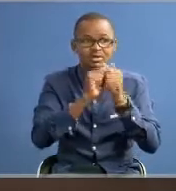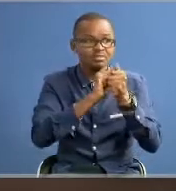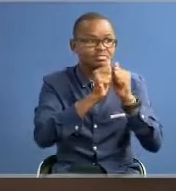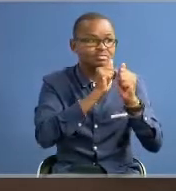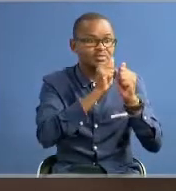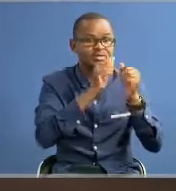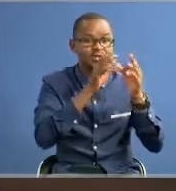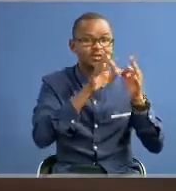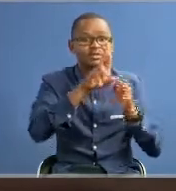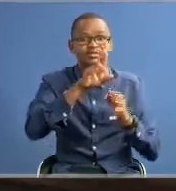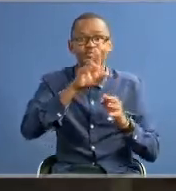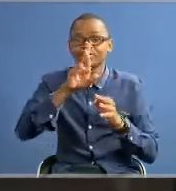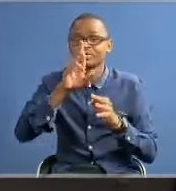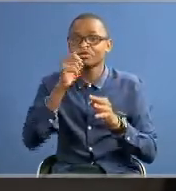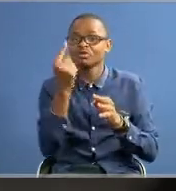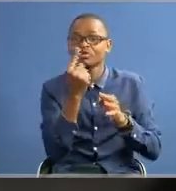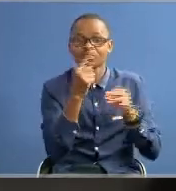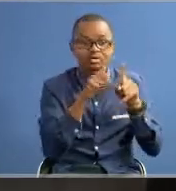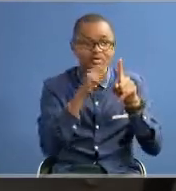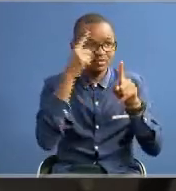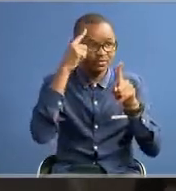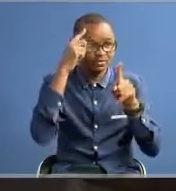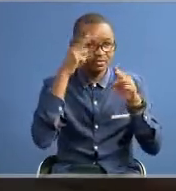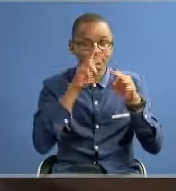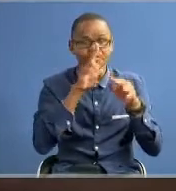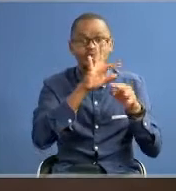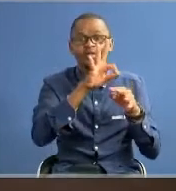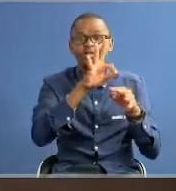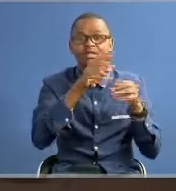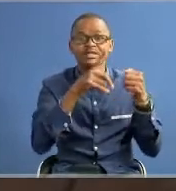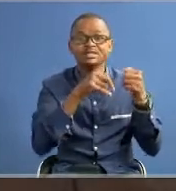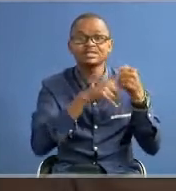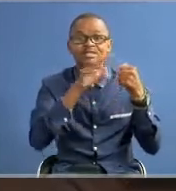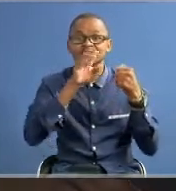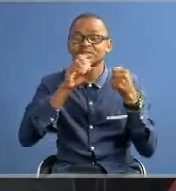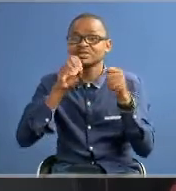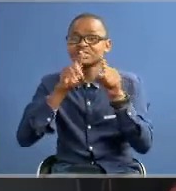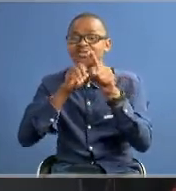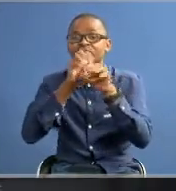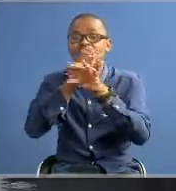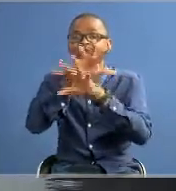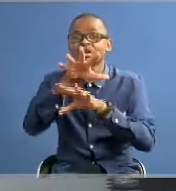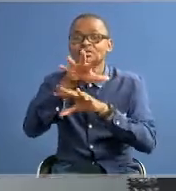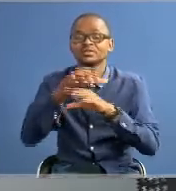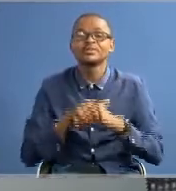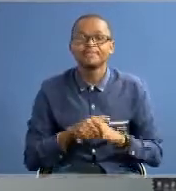purposes, a VR headset can also be used for viewing 360 scenes and videos.